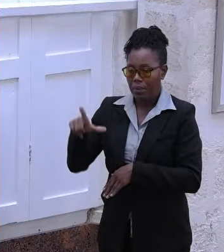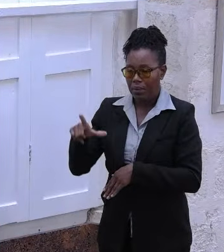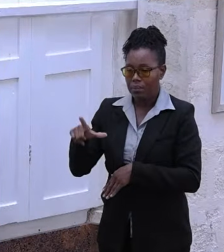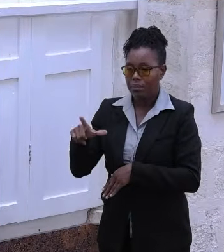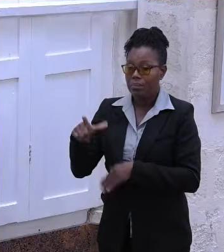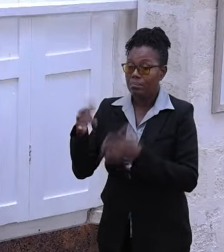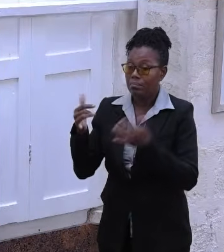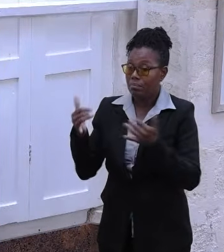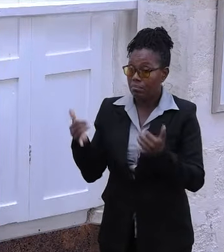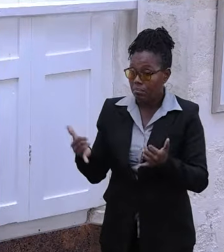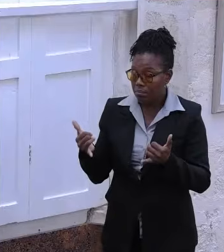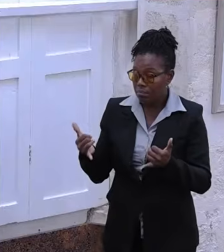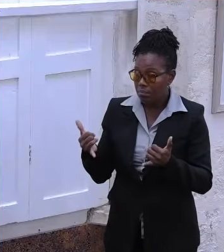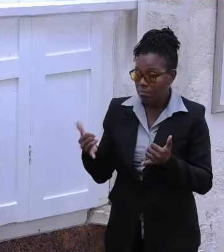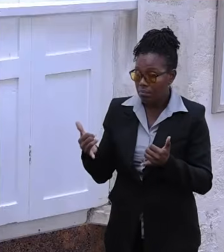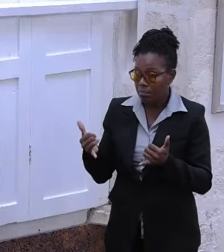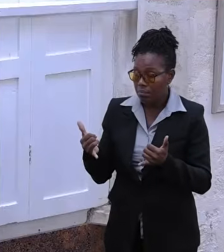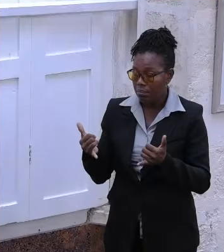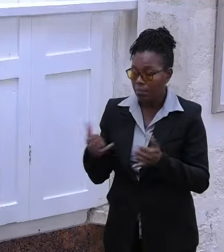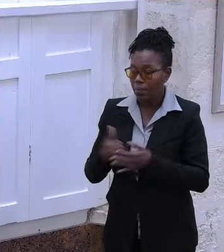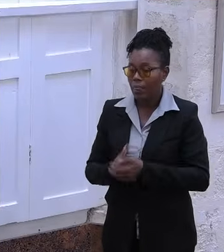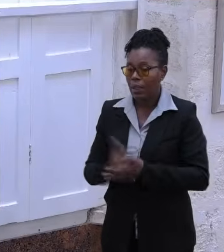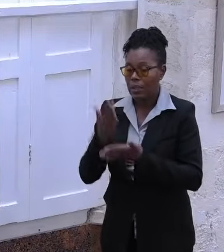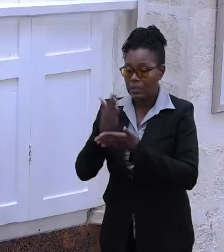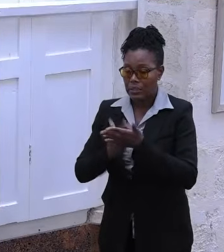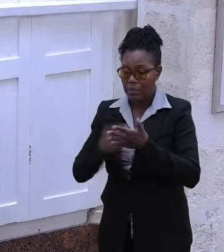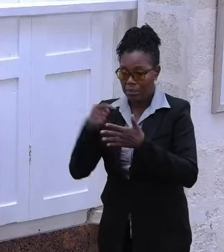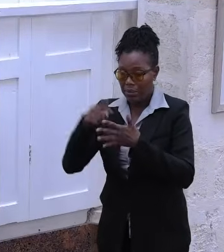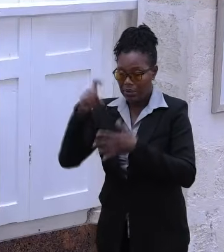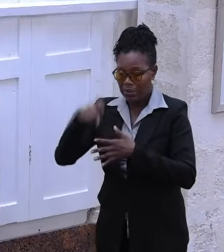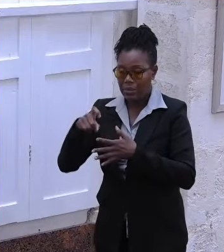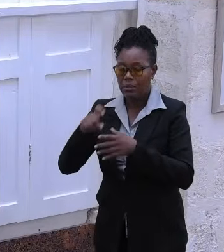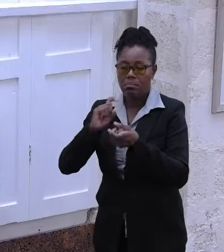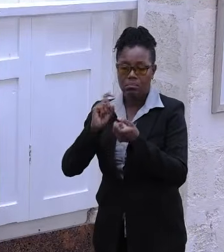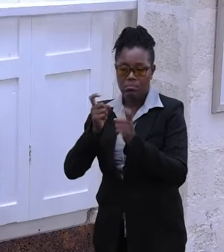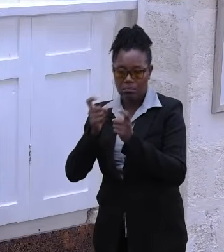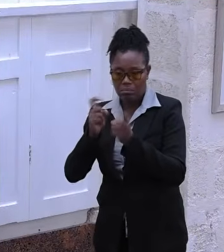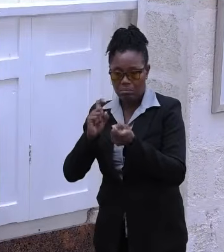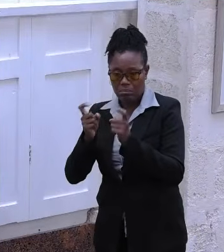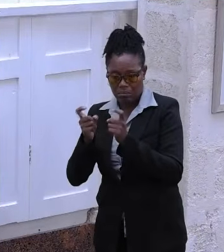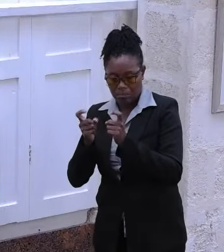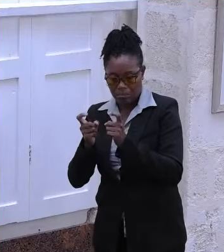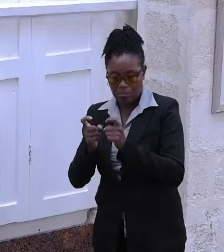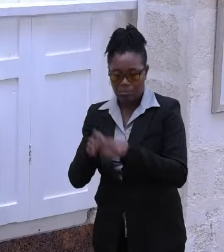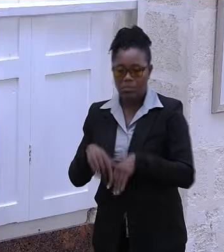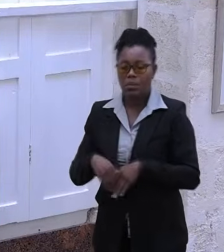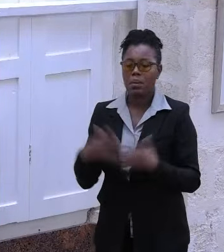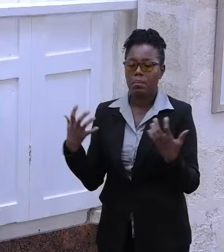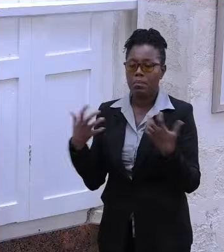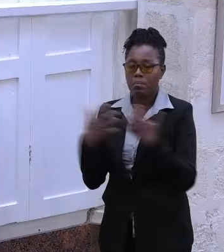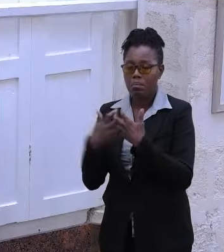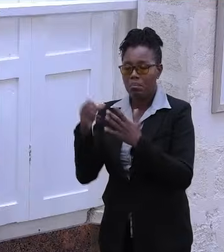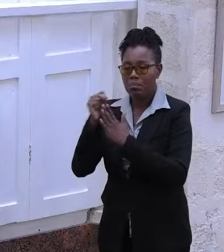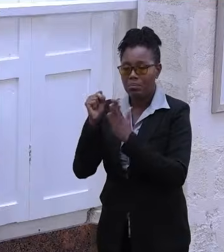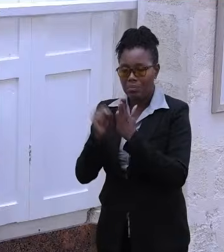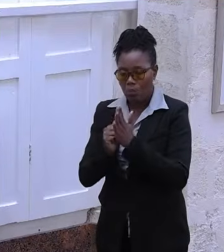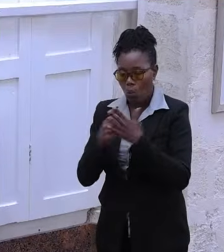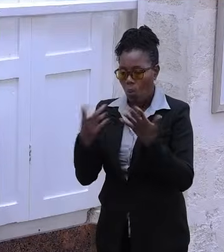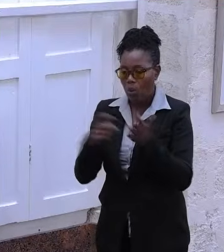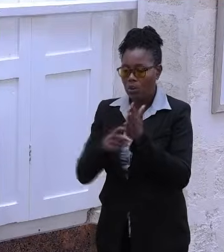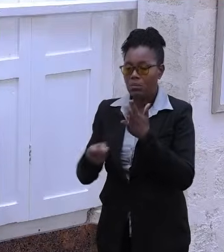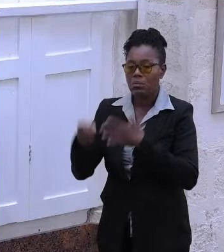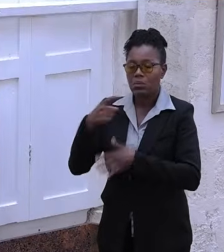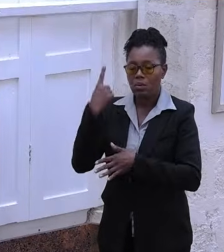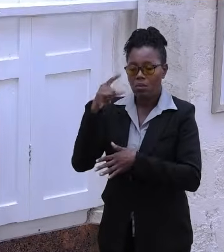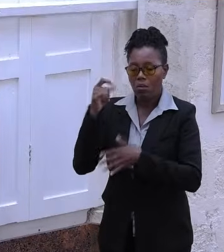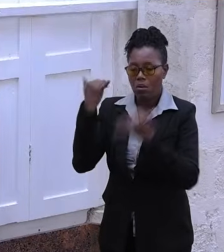form, bar for some things that need to be adjusted, basically meets the standard of what is required for